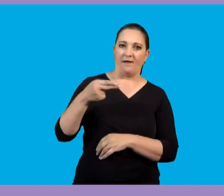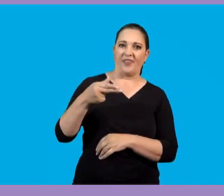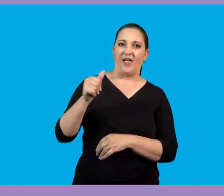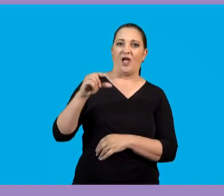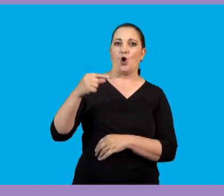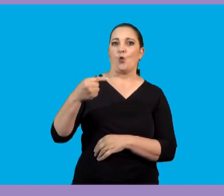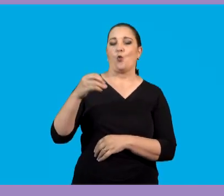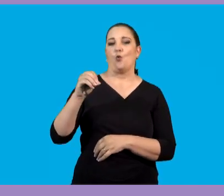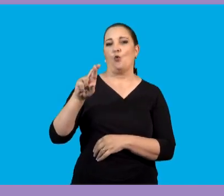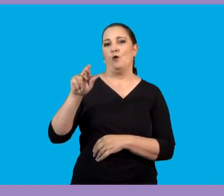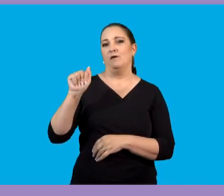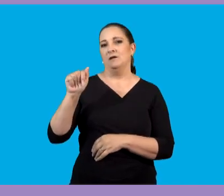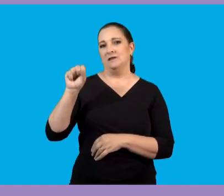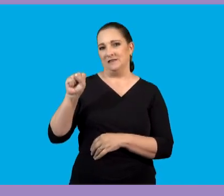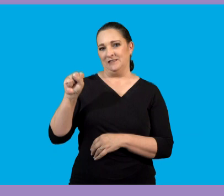theorem.